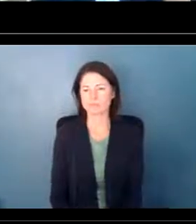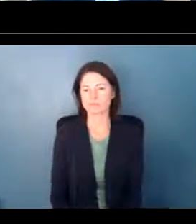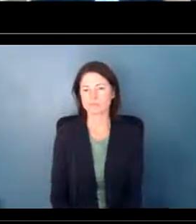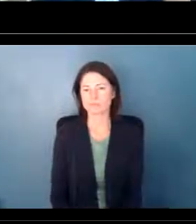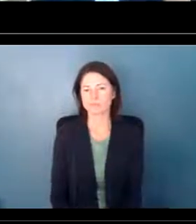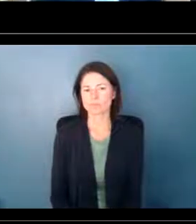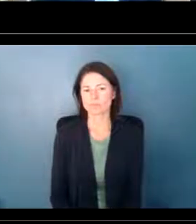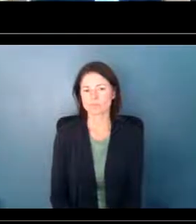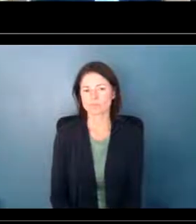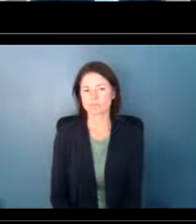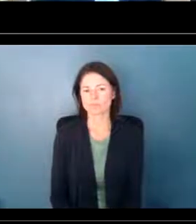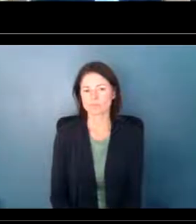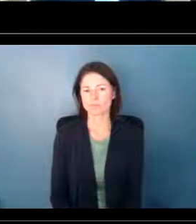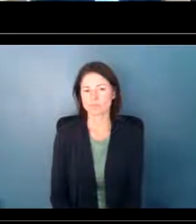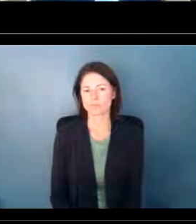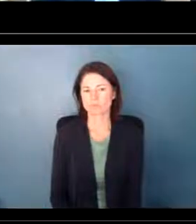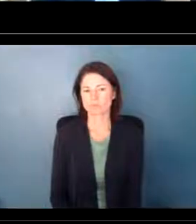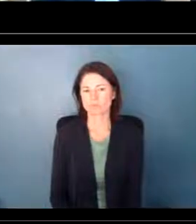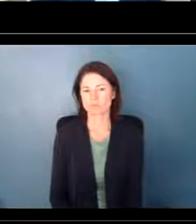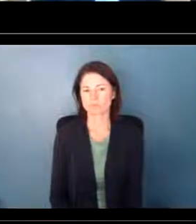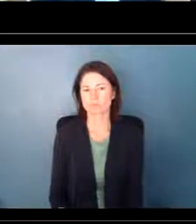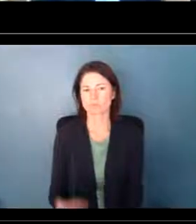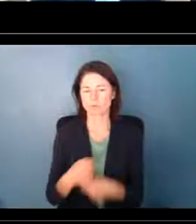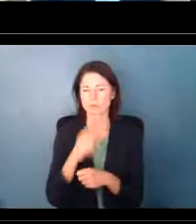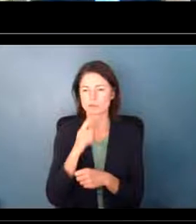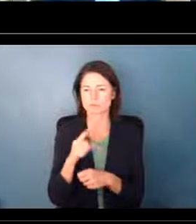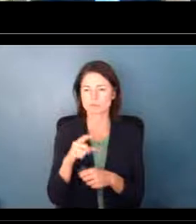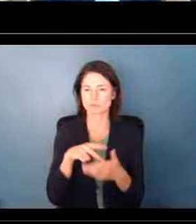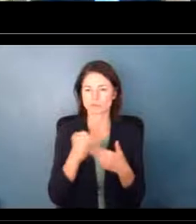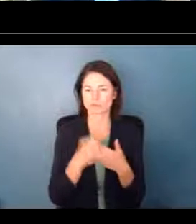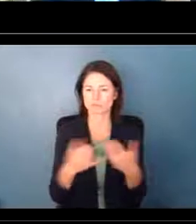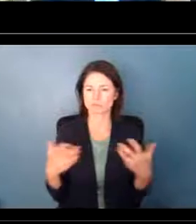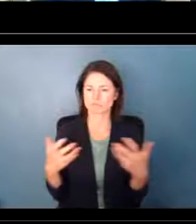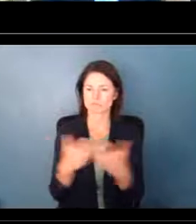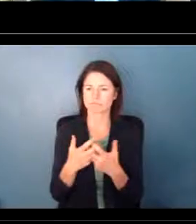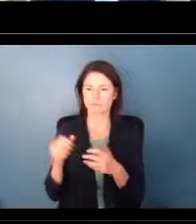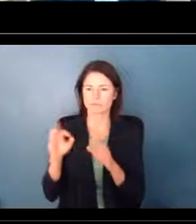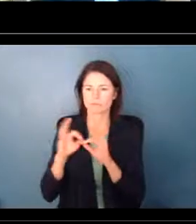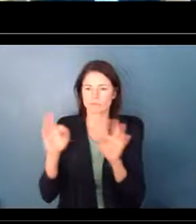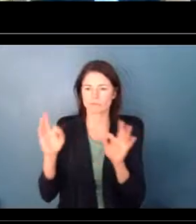projects that better align with the framework. Next slide.